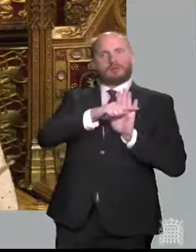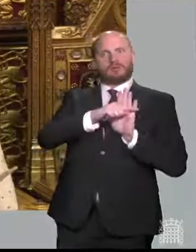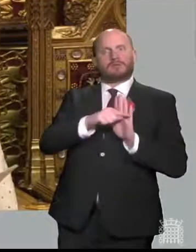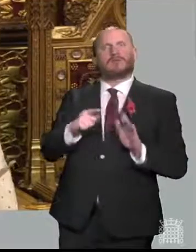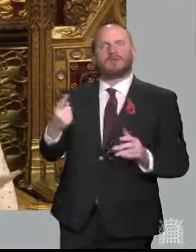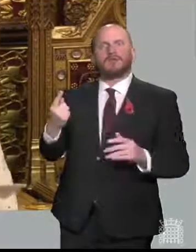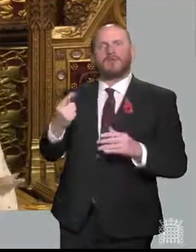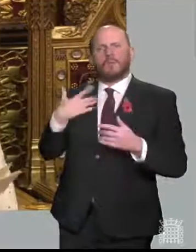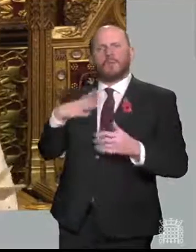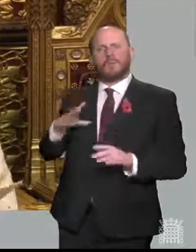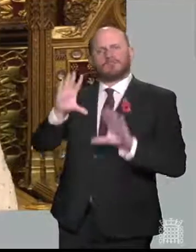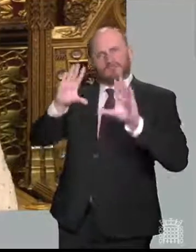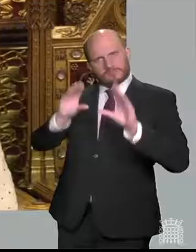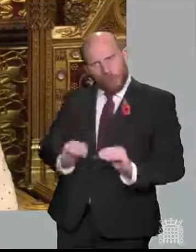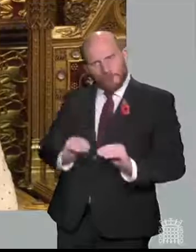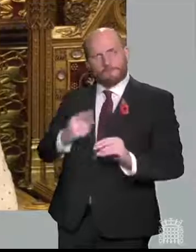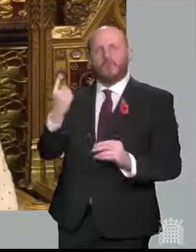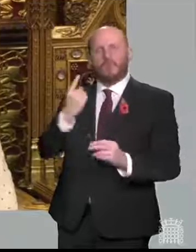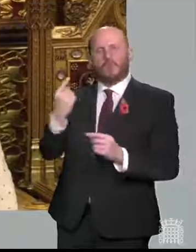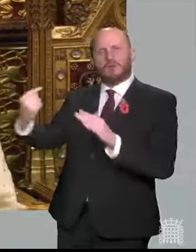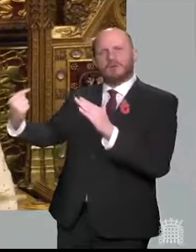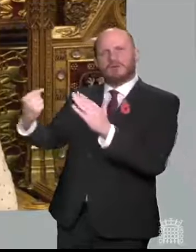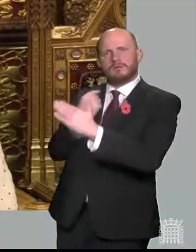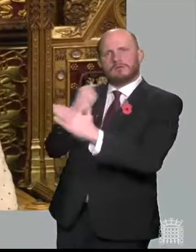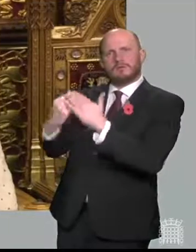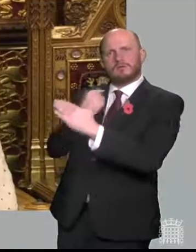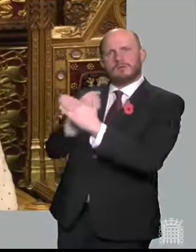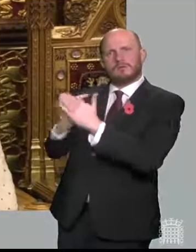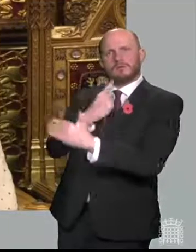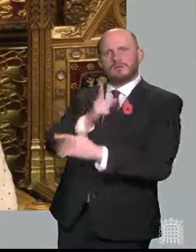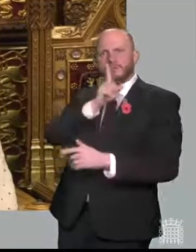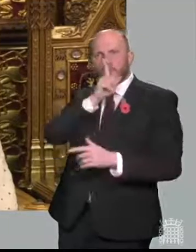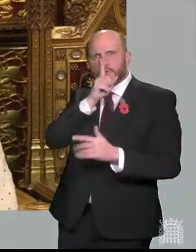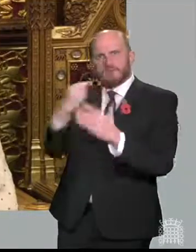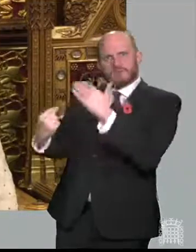gangs, who decides who comes to this country.